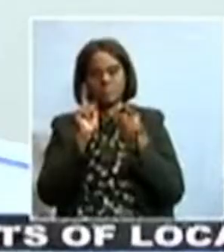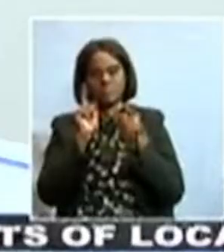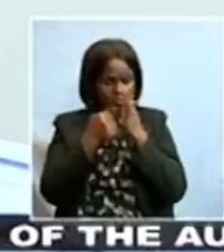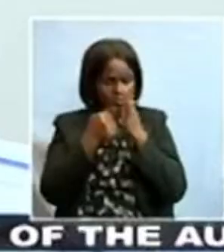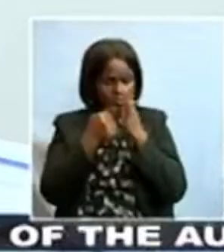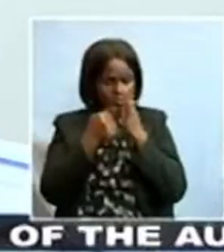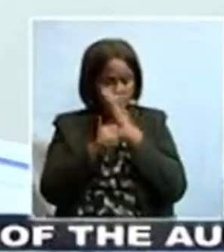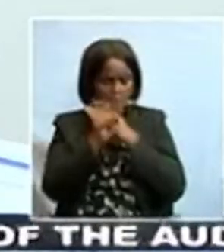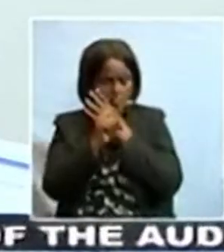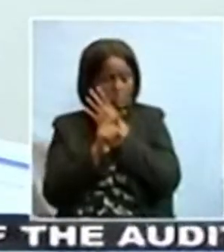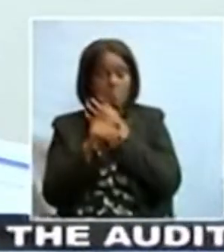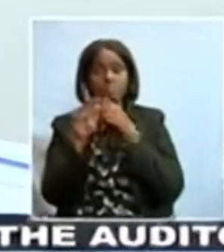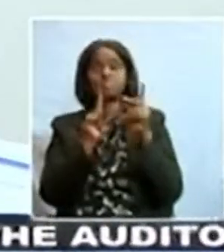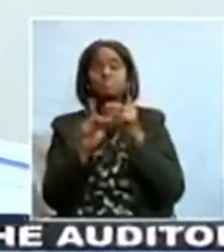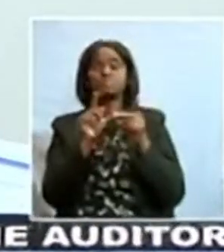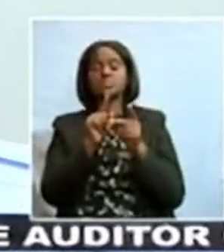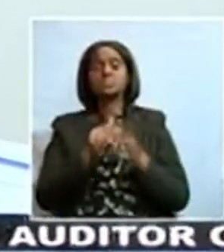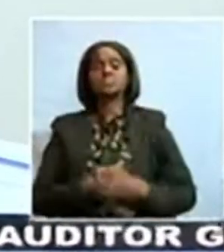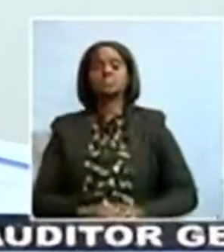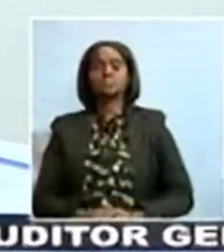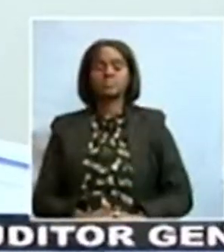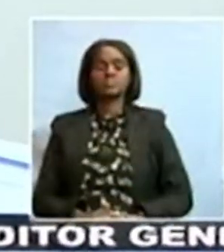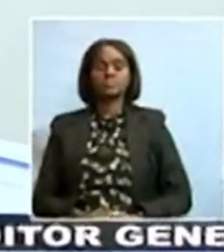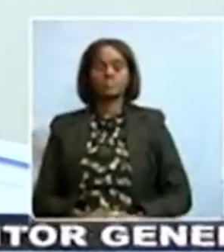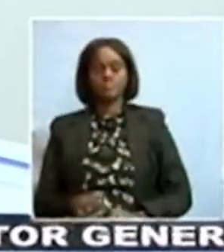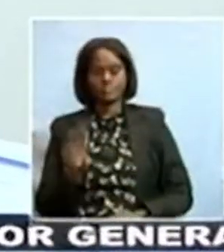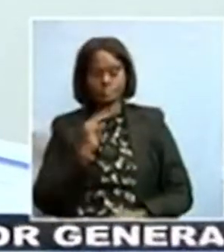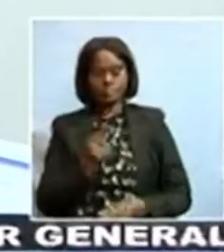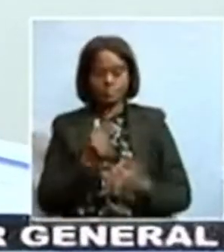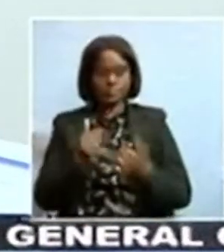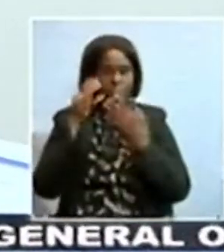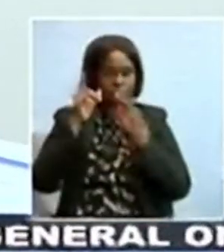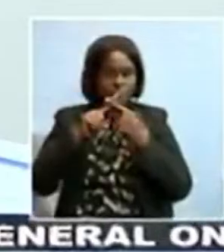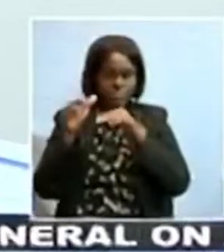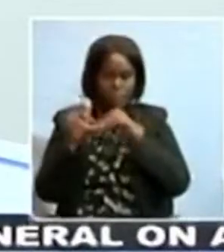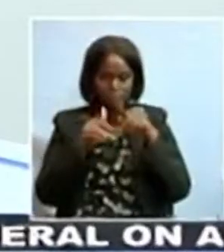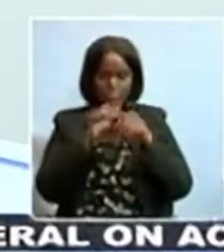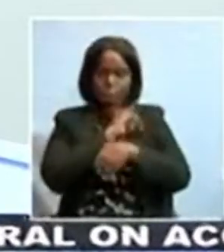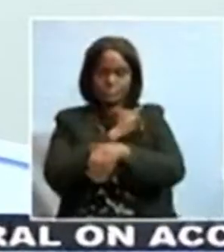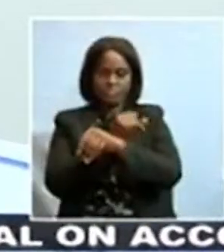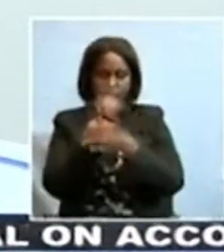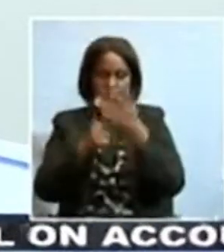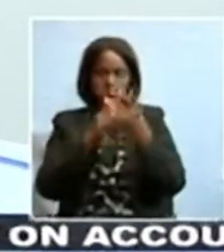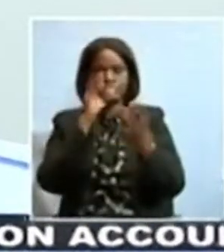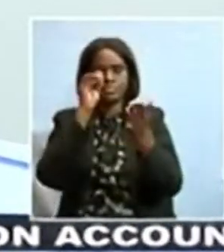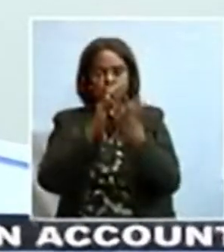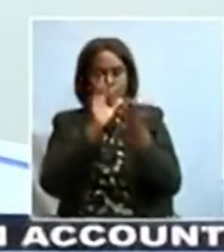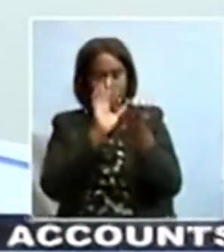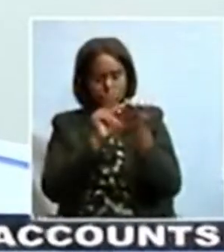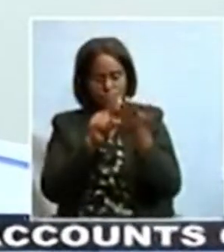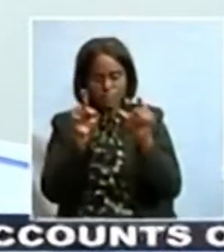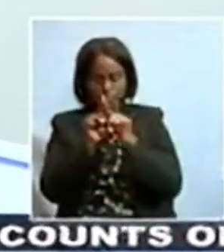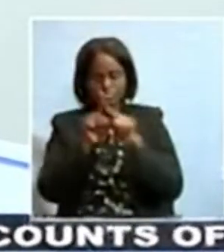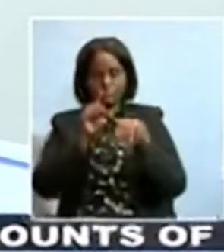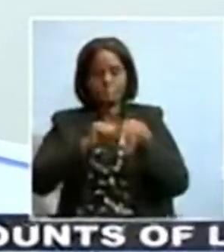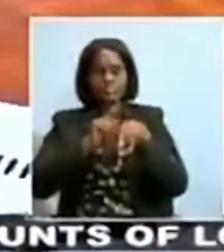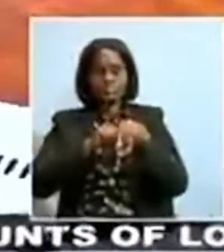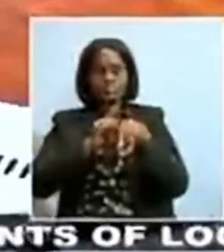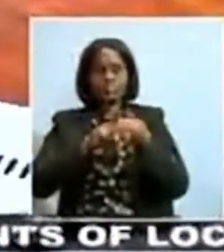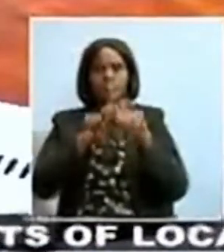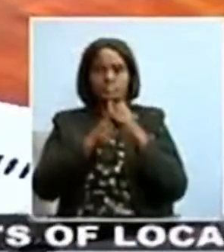its residents. We wish to withdraw the immunity that was conferred on you at the beginning